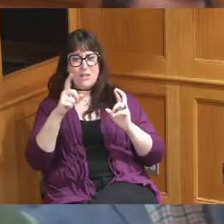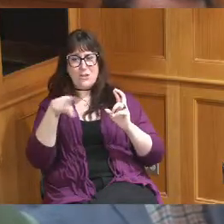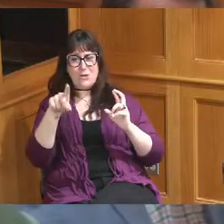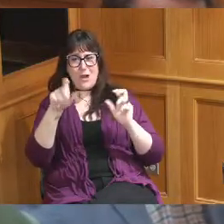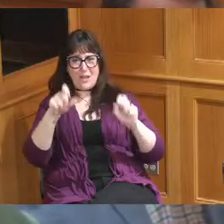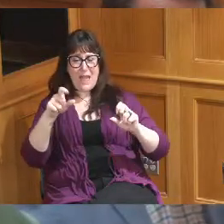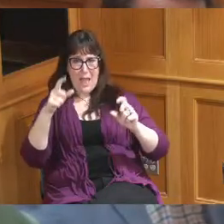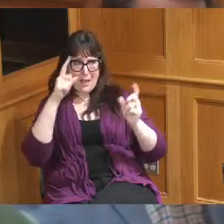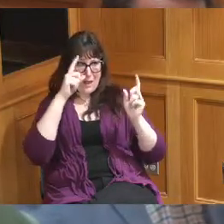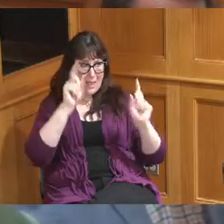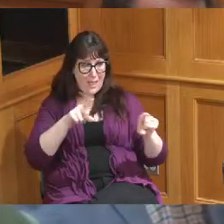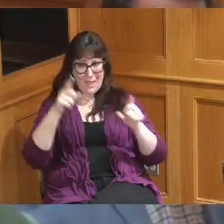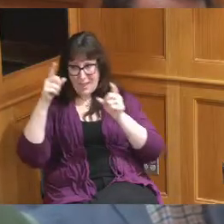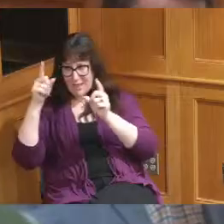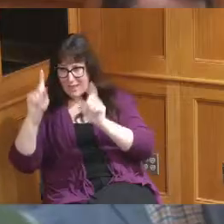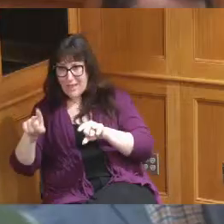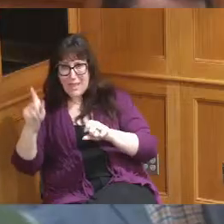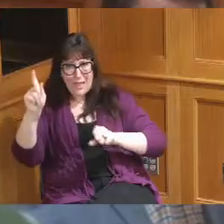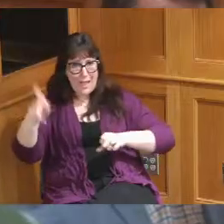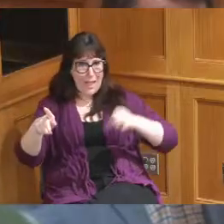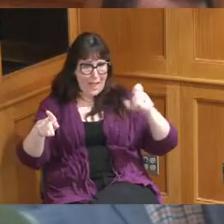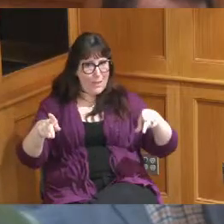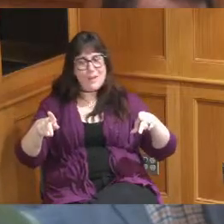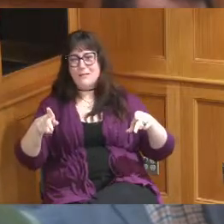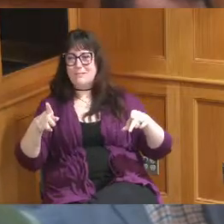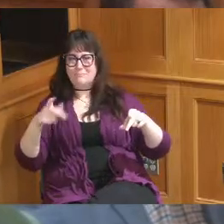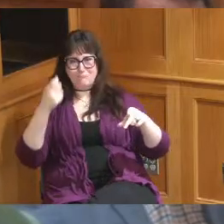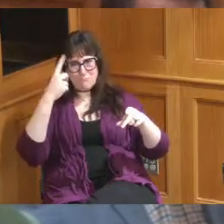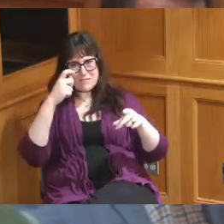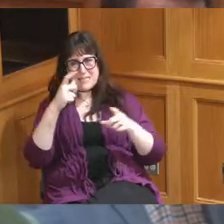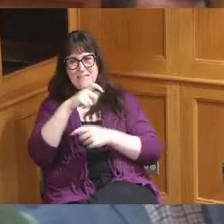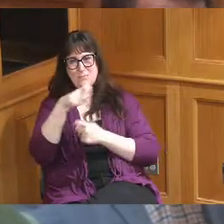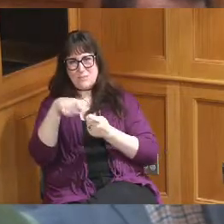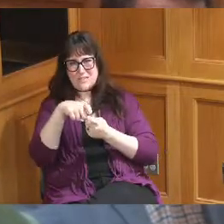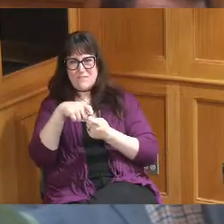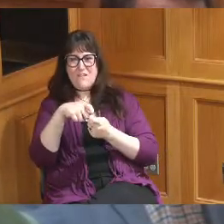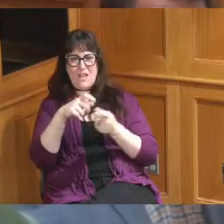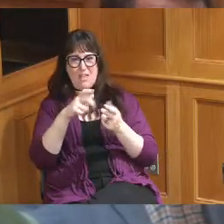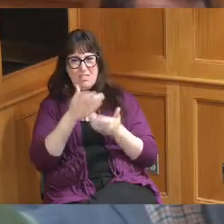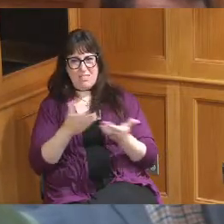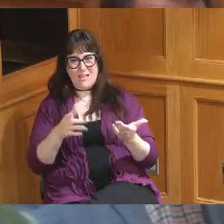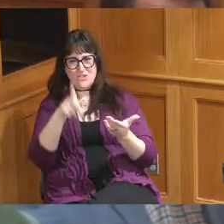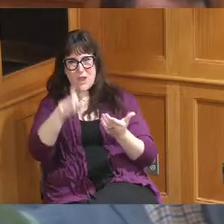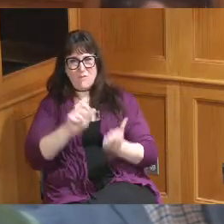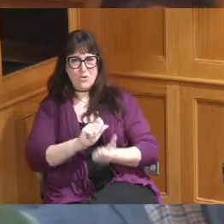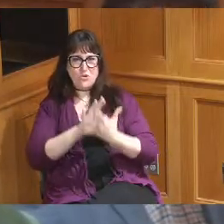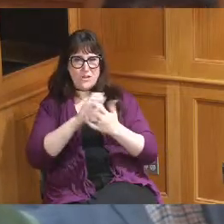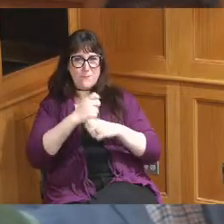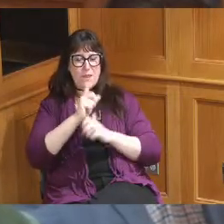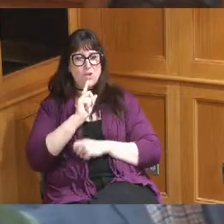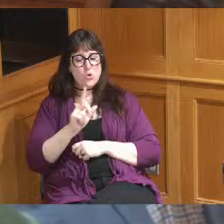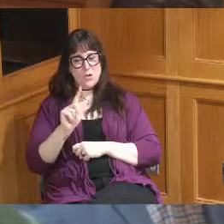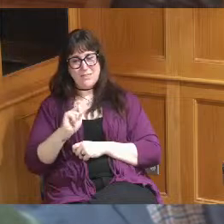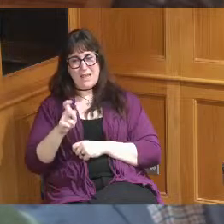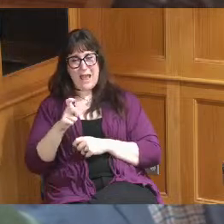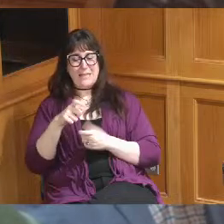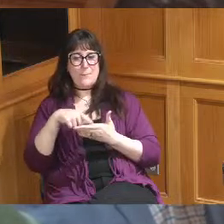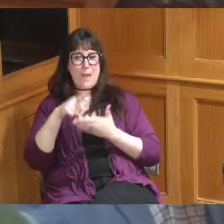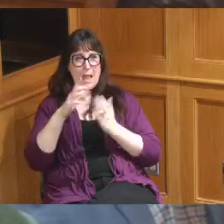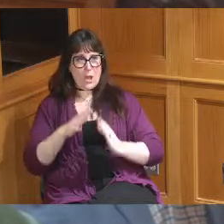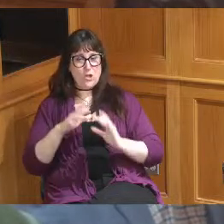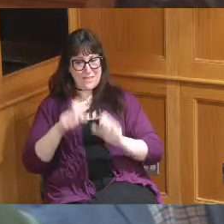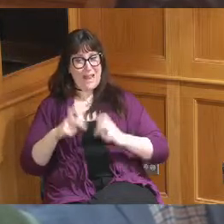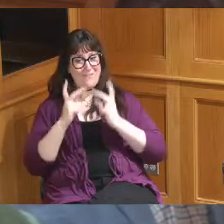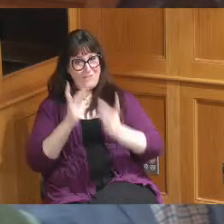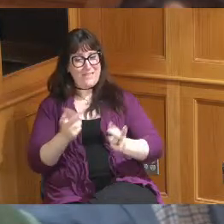I understand that there's certain issues that you guys want to address as far as making sure that the taxpayers are able to benefit this